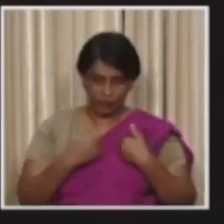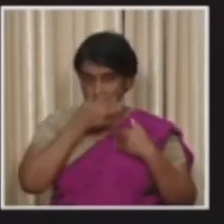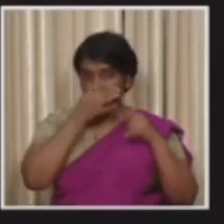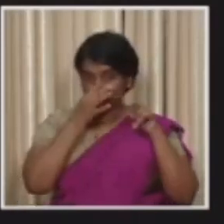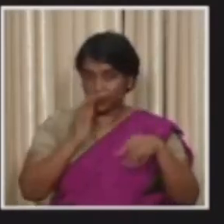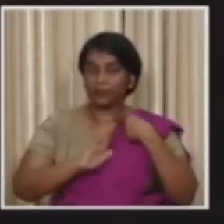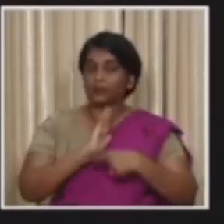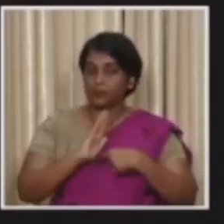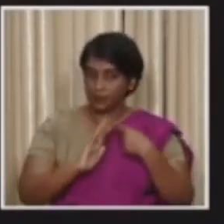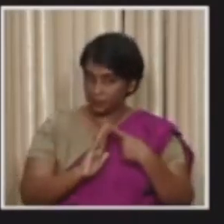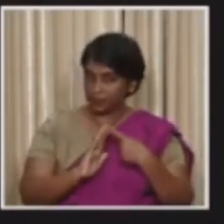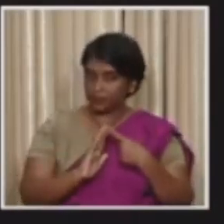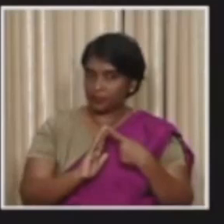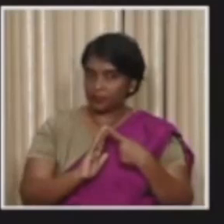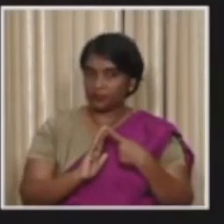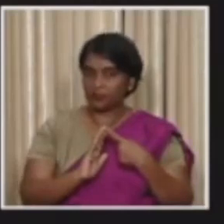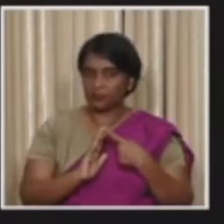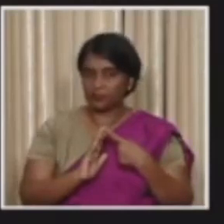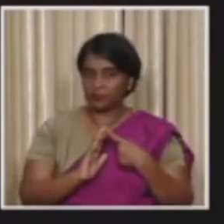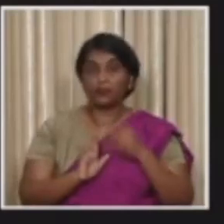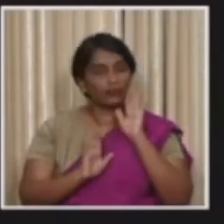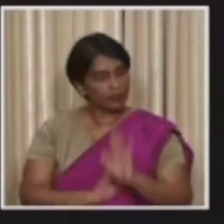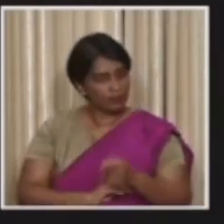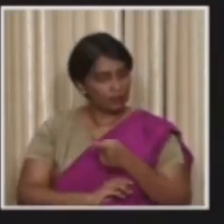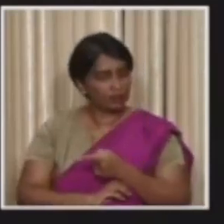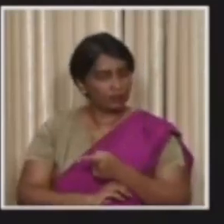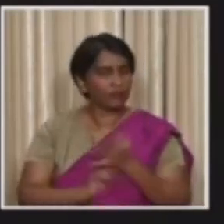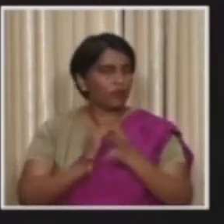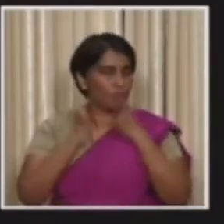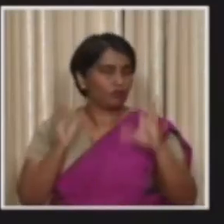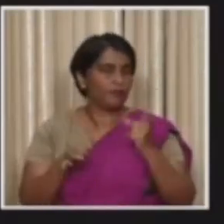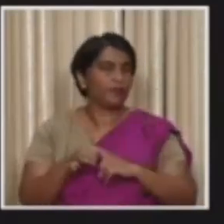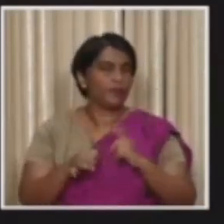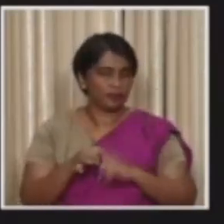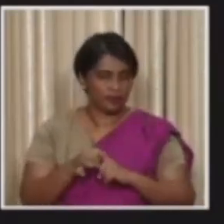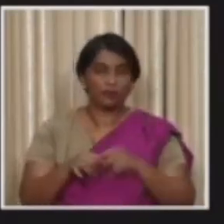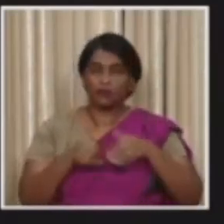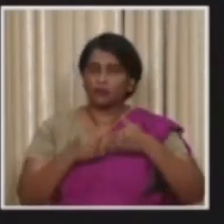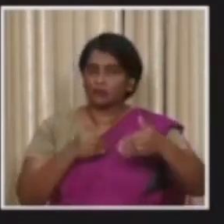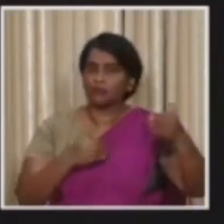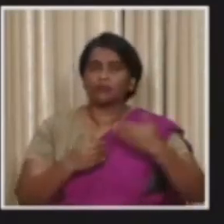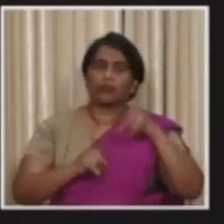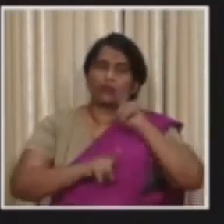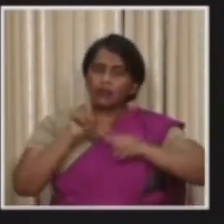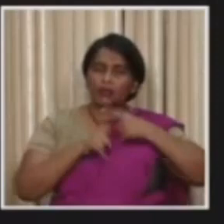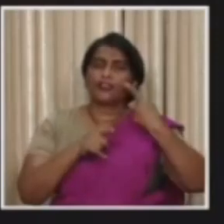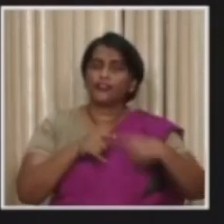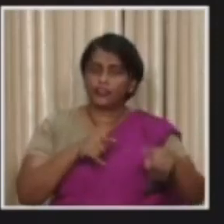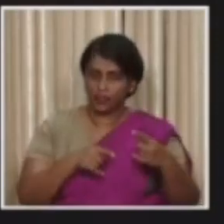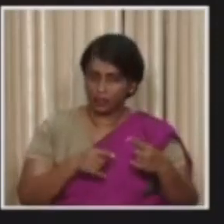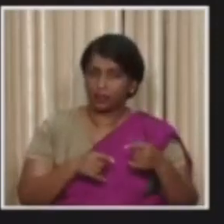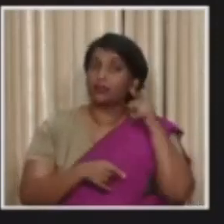country. But what have been doing? We are just lip servicing over a period of time. When you are in government, you